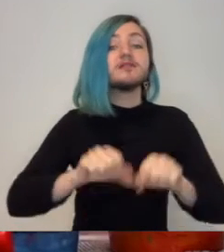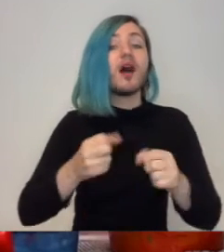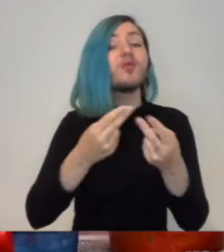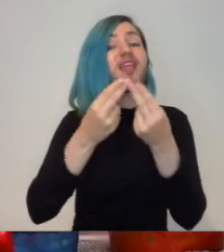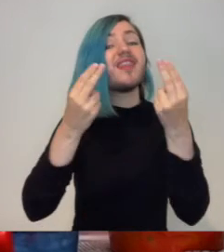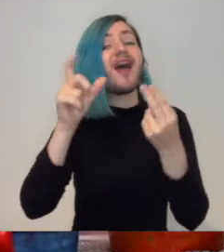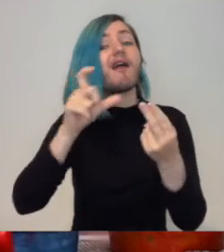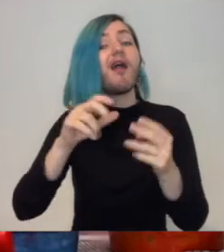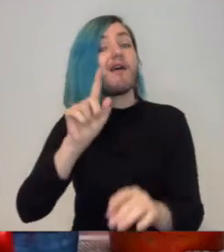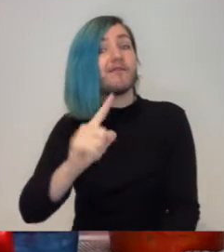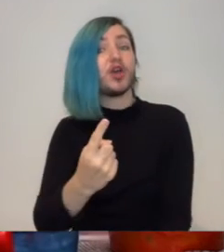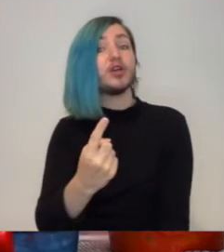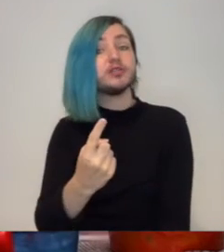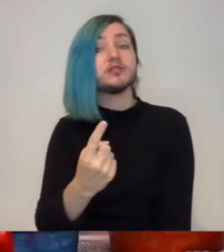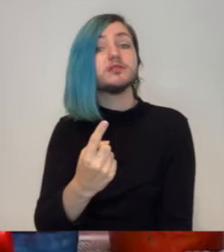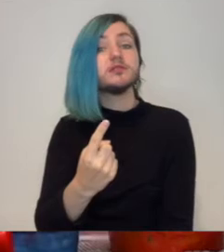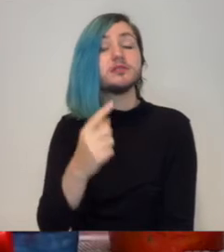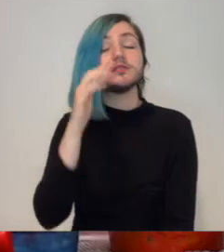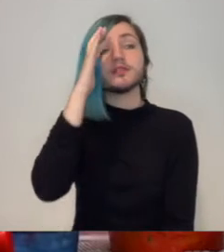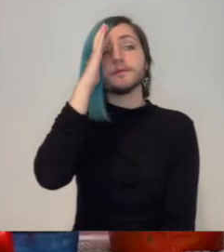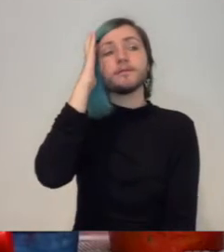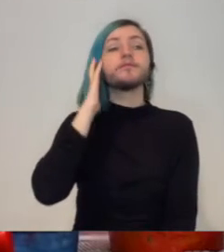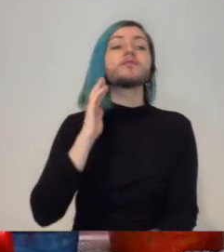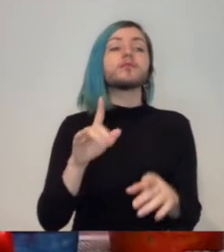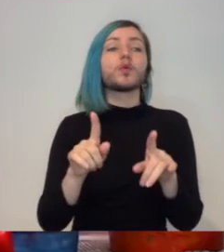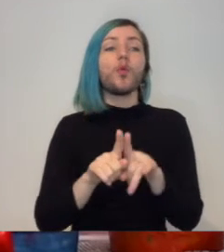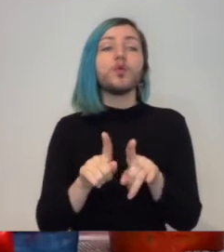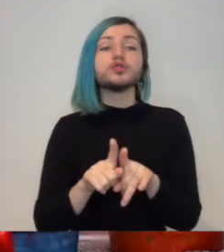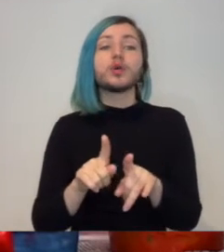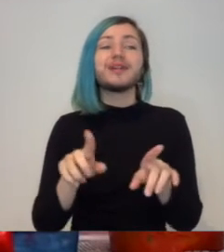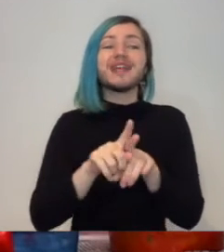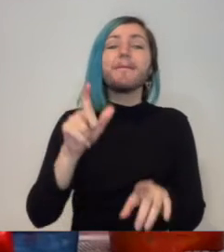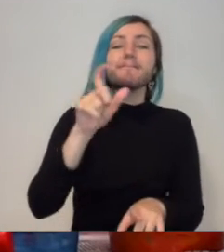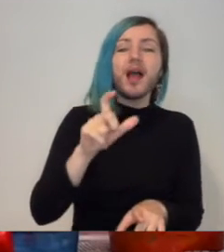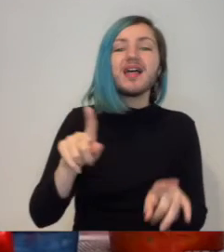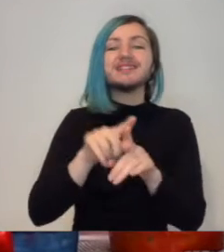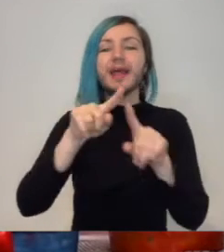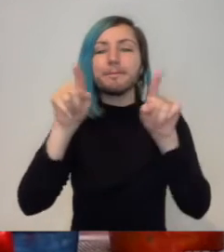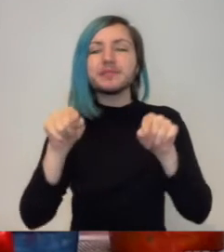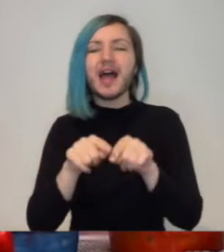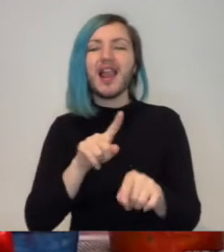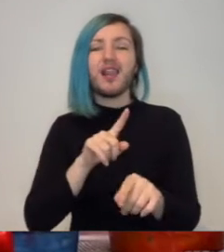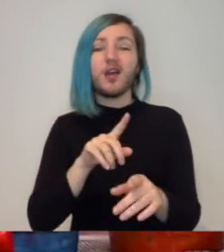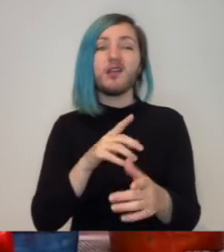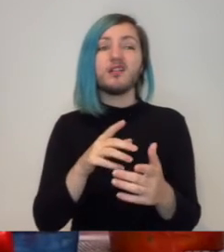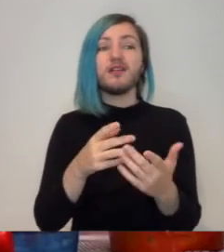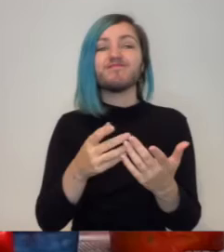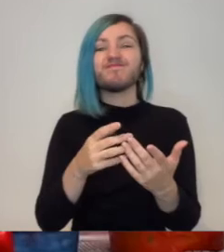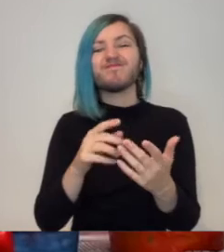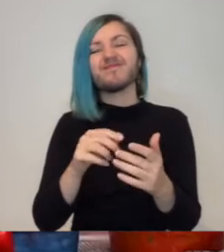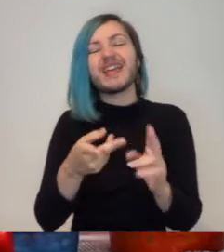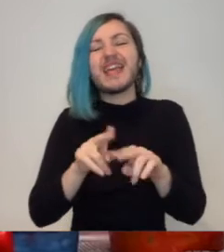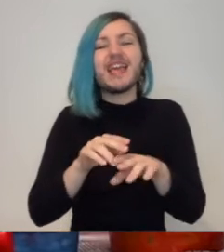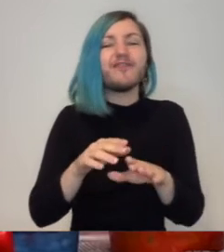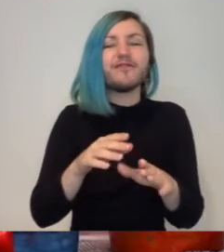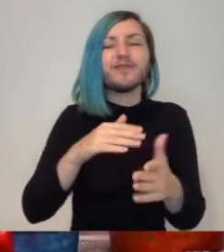first and I would stick to using the same color in the same towel. Otherwise, the colors get mixed up unless you intentionally